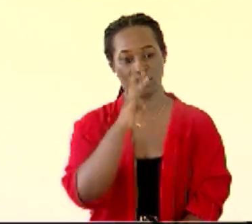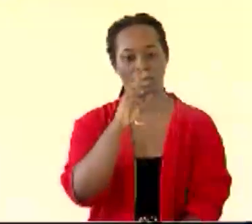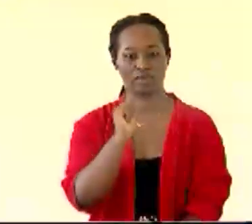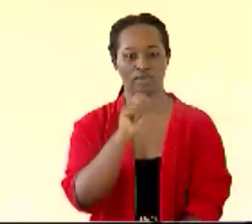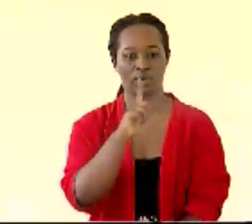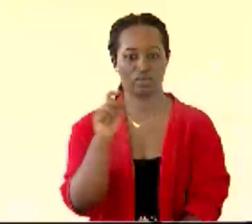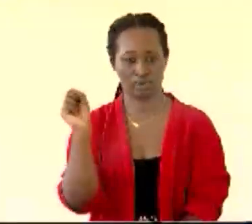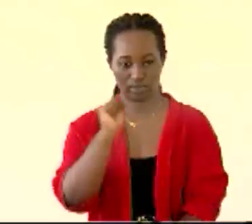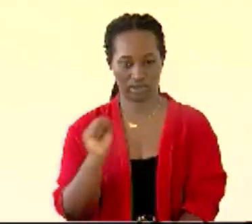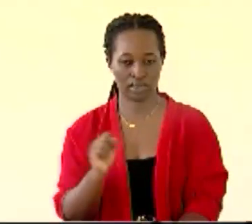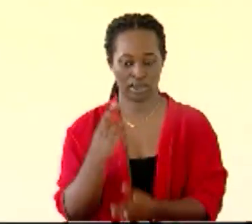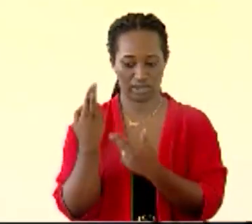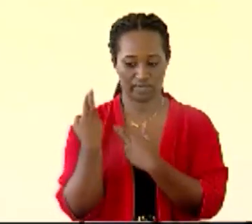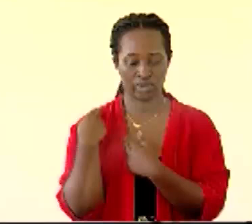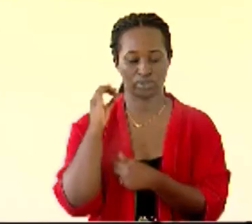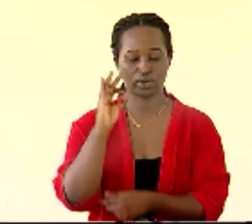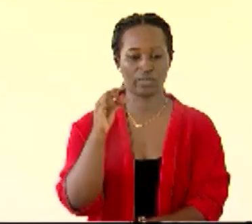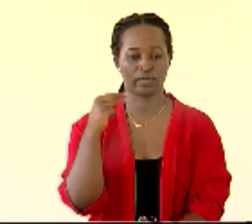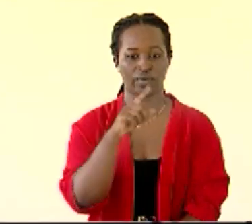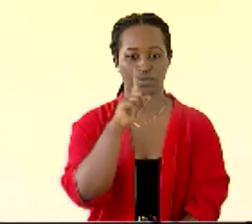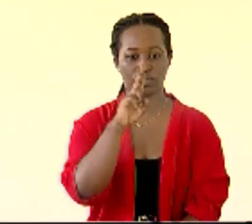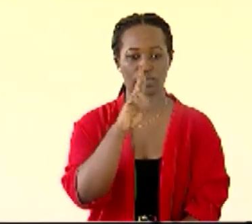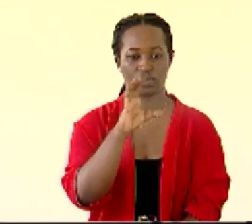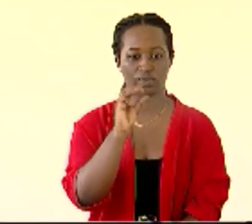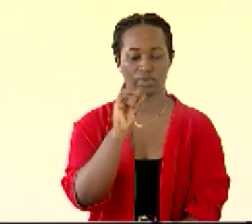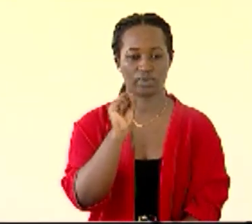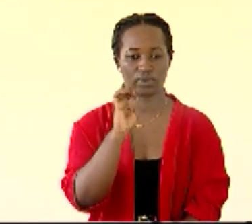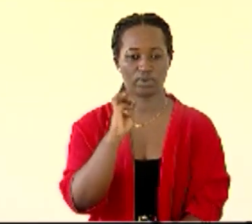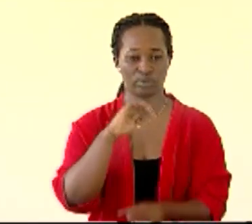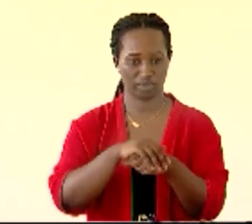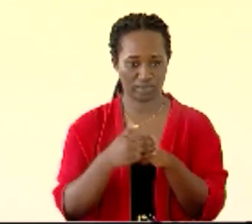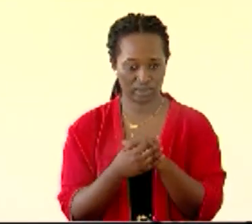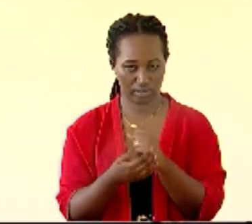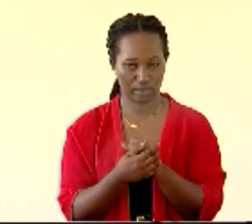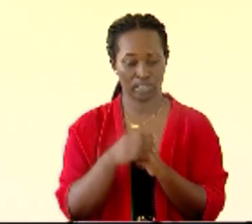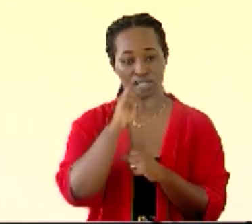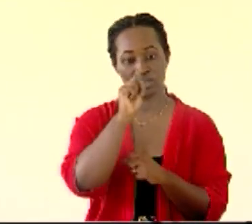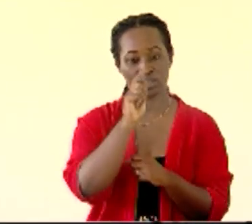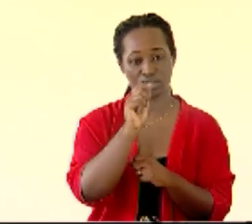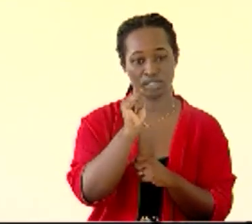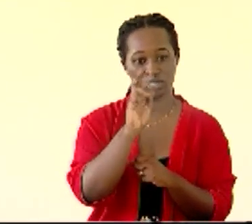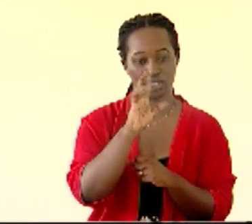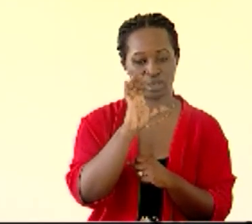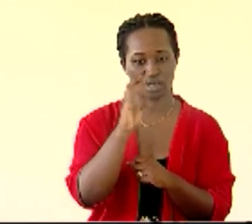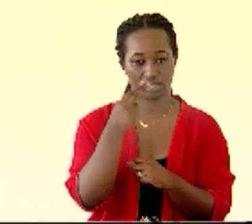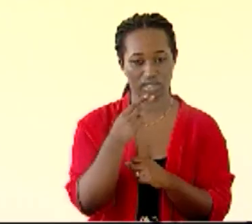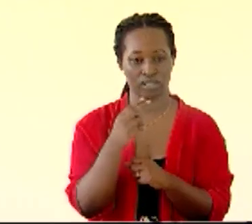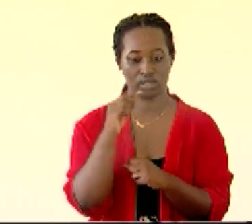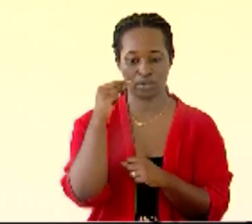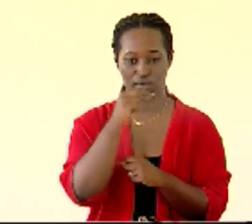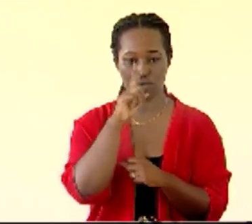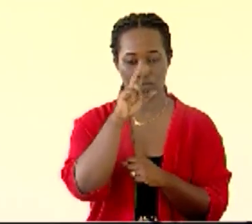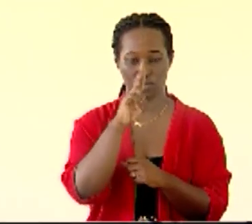functions of the glucose produced: starch for storage, glucose for continuing respiratory needs,